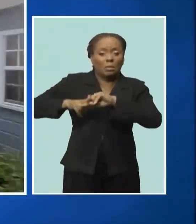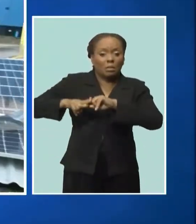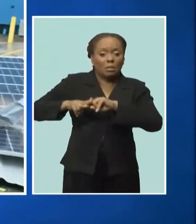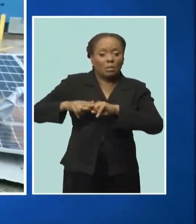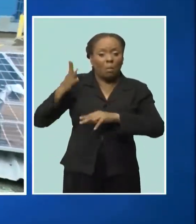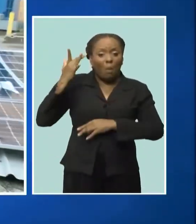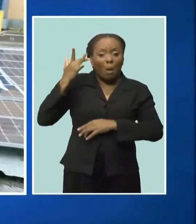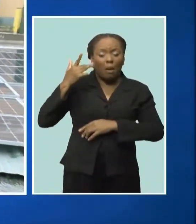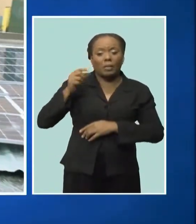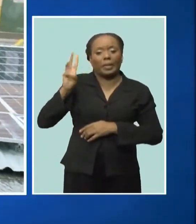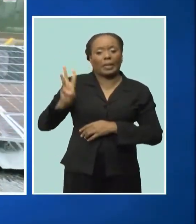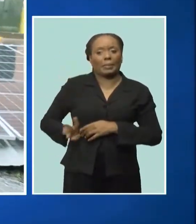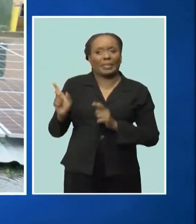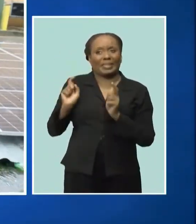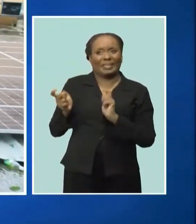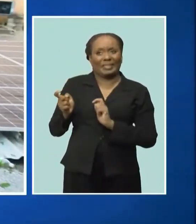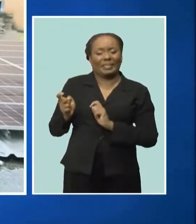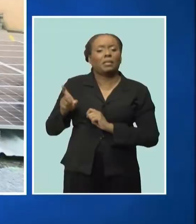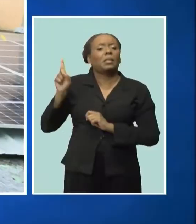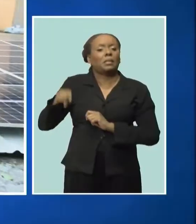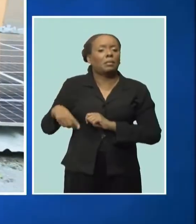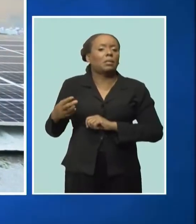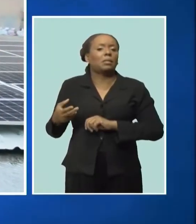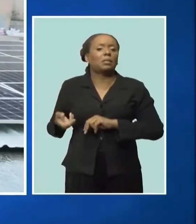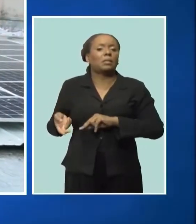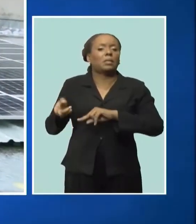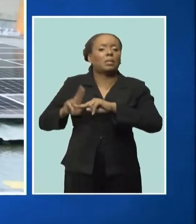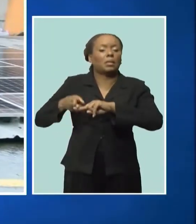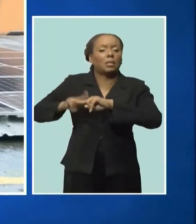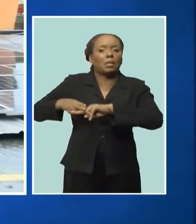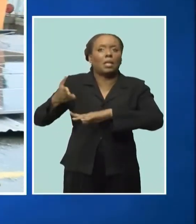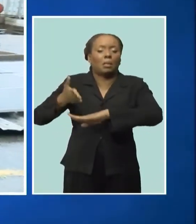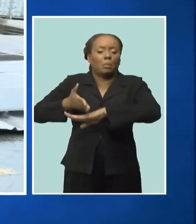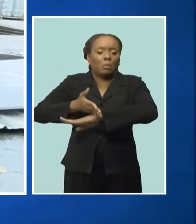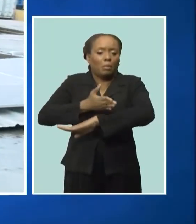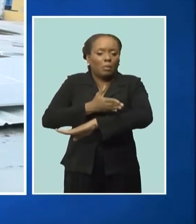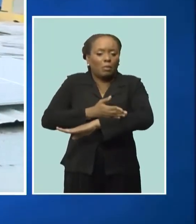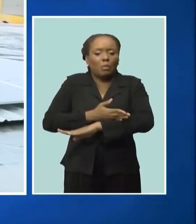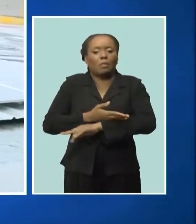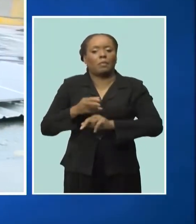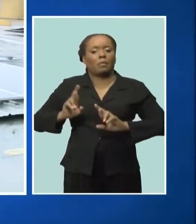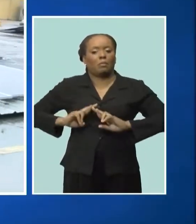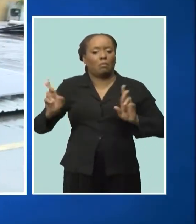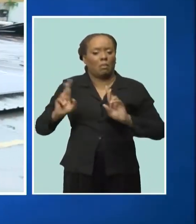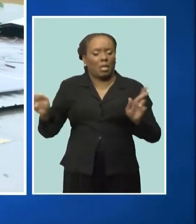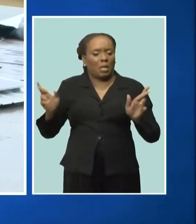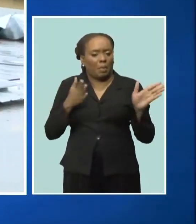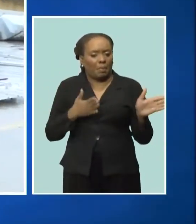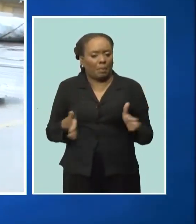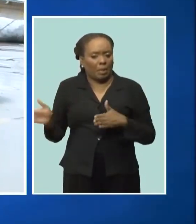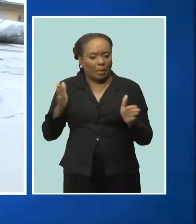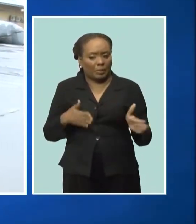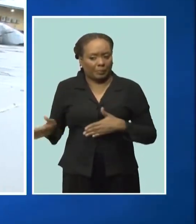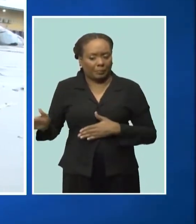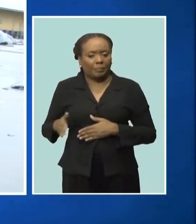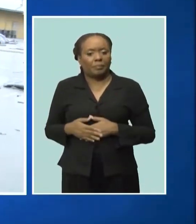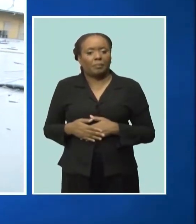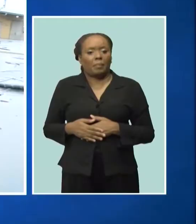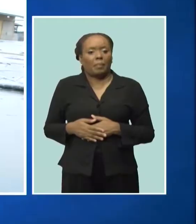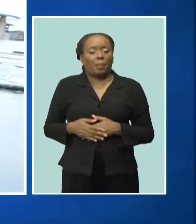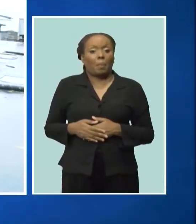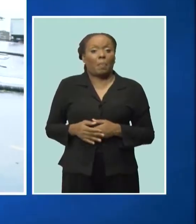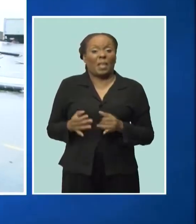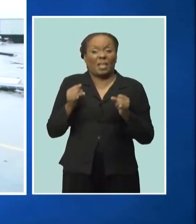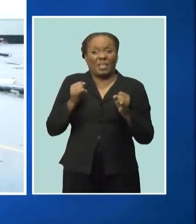change, countries must increase their resilience and preparedness levels. He adds an individual's and a